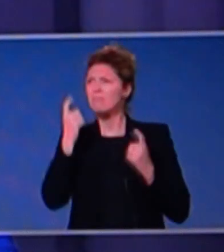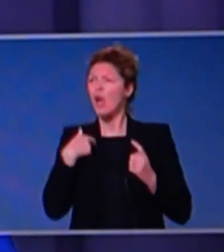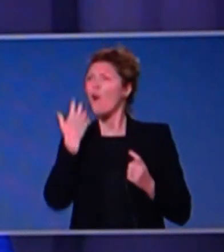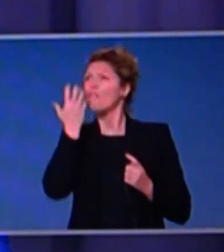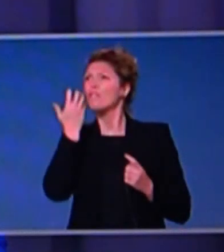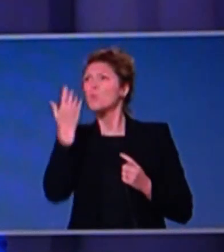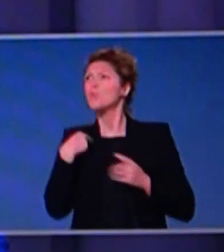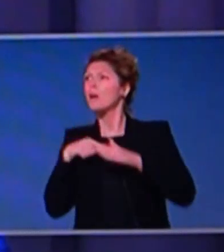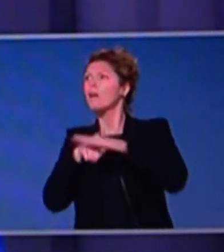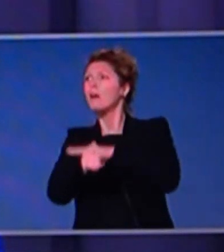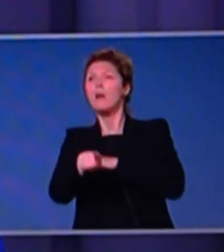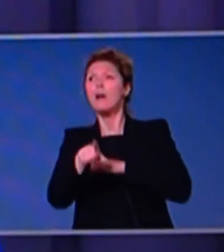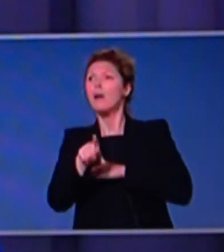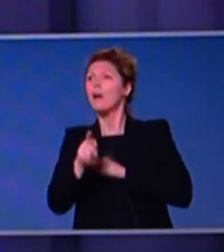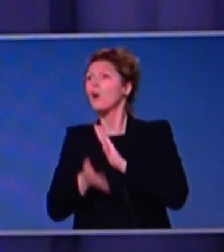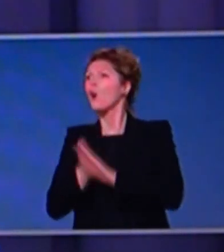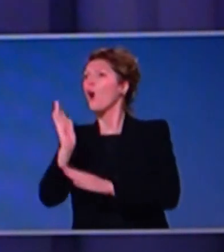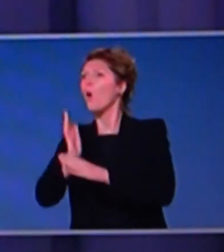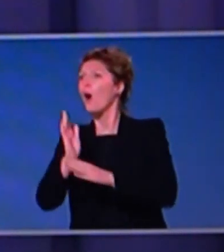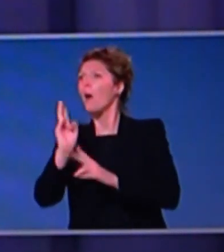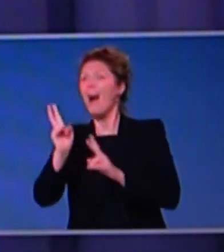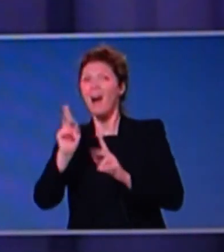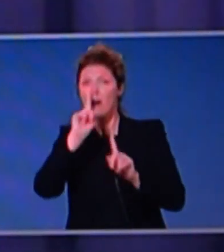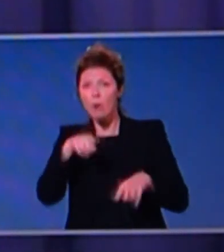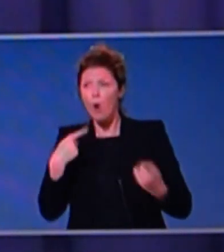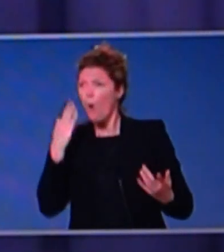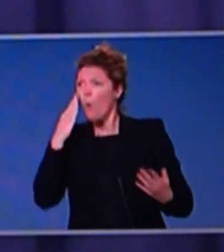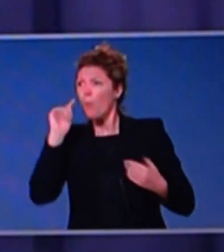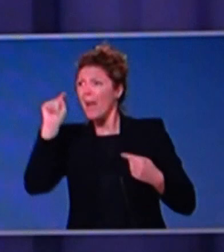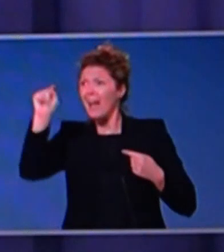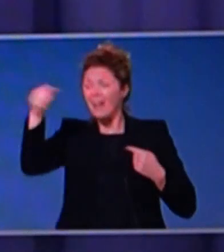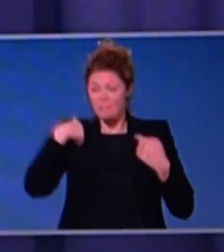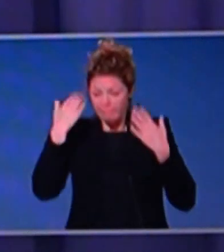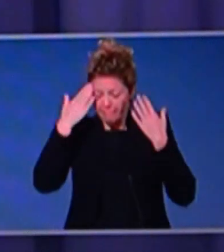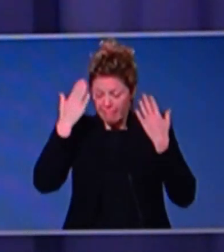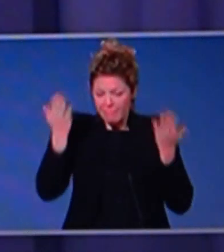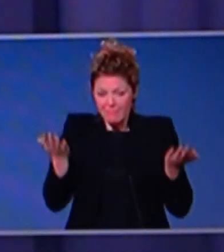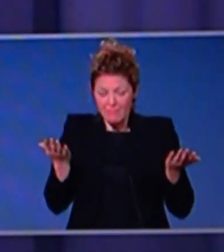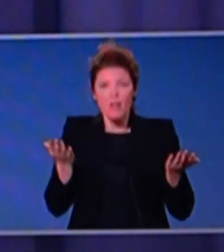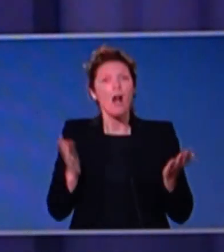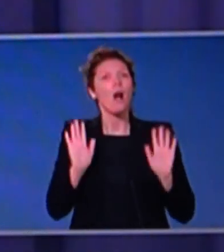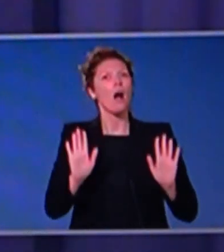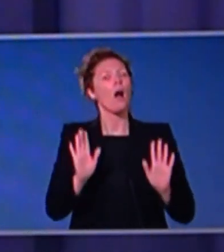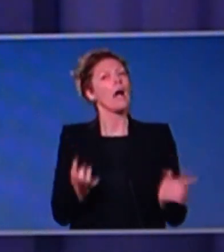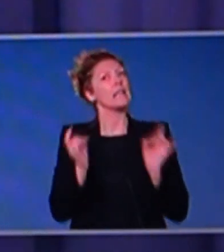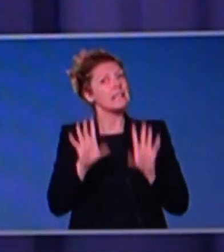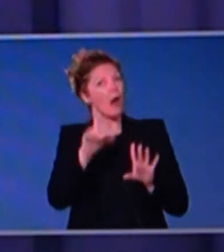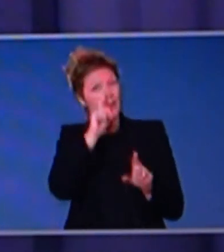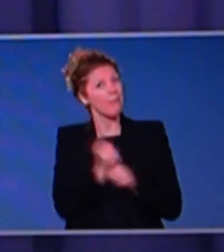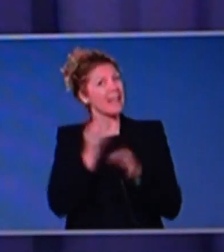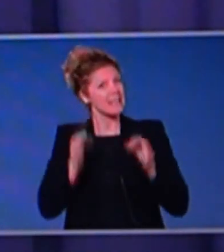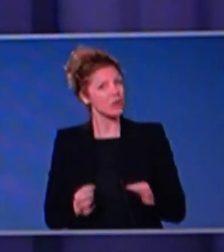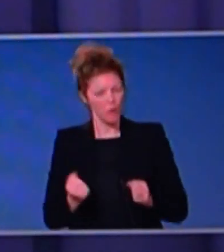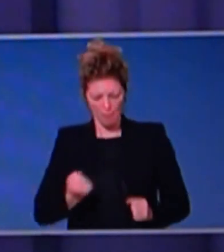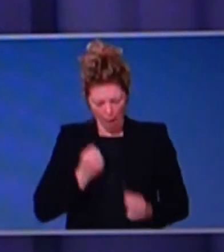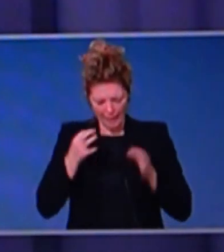can set a routine within your own home. You can choose to do this in your own unique way. You can actually have